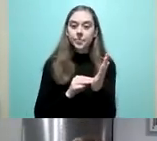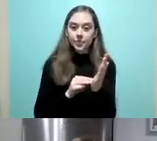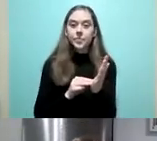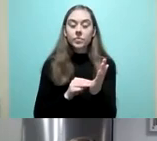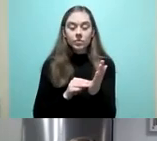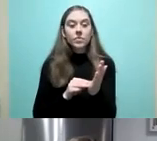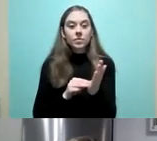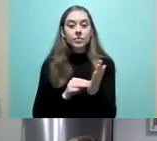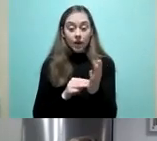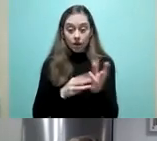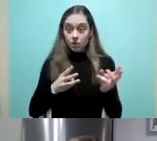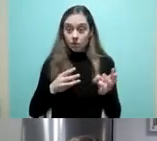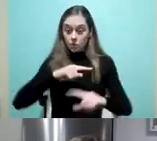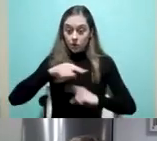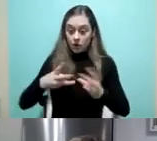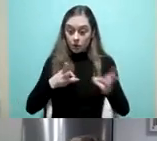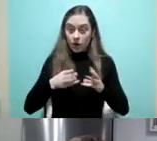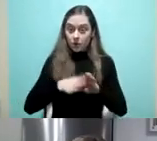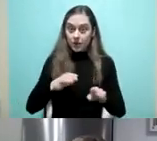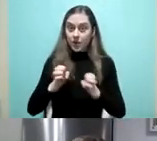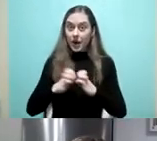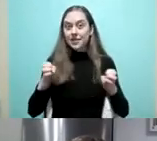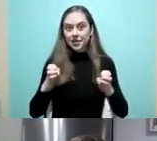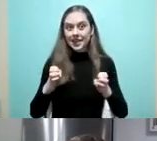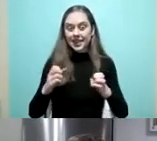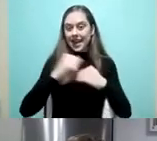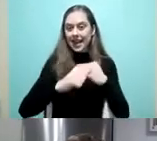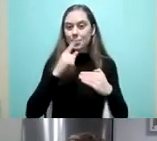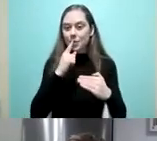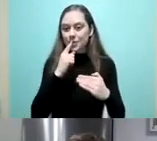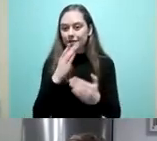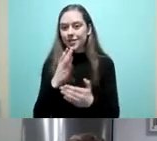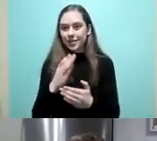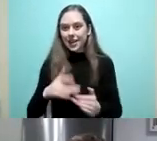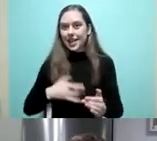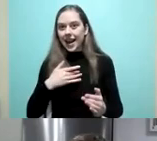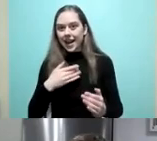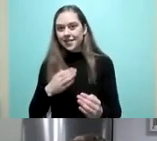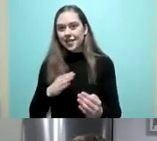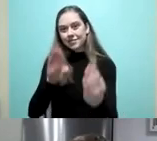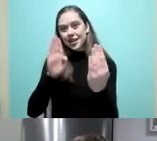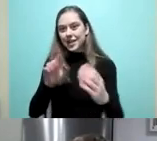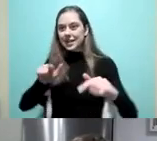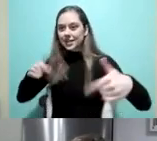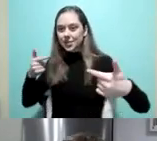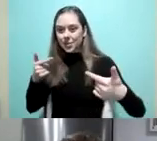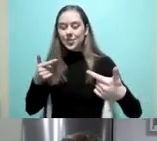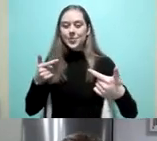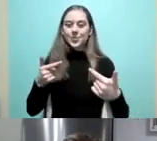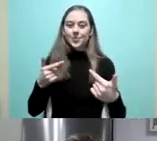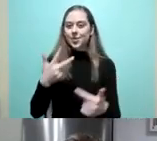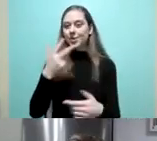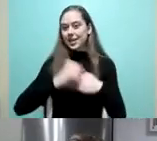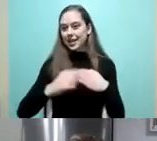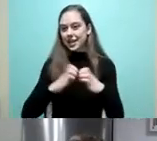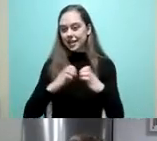we weren't with you every single day, but we've been with you for 3 days a week at least, and then we were available to you. Well, and it was available to you